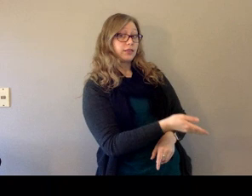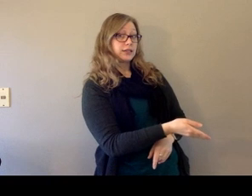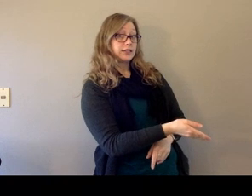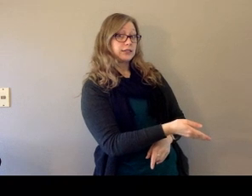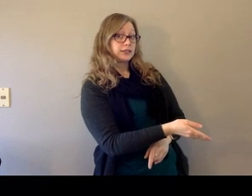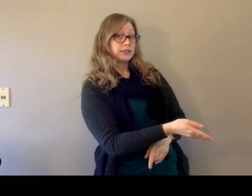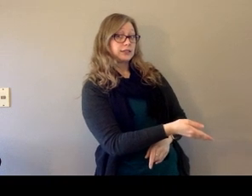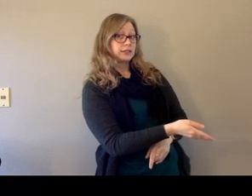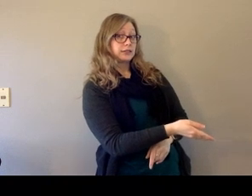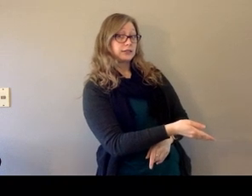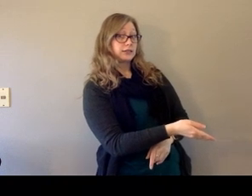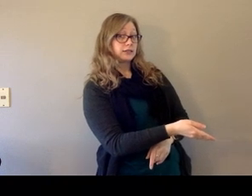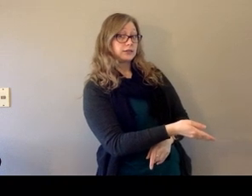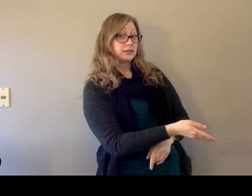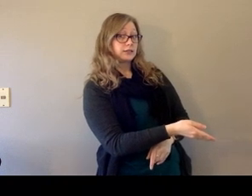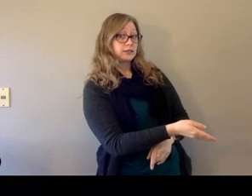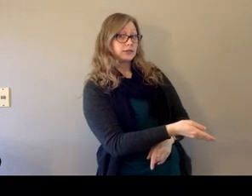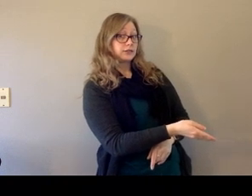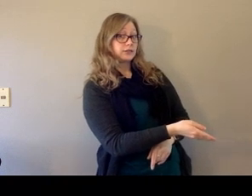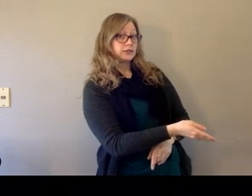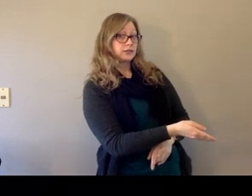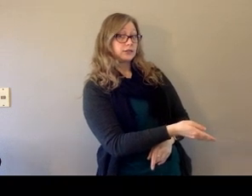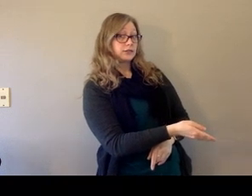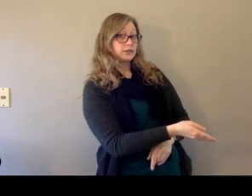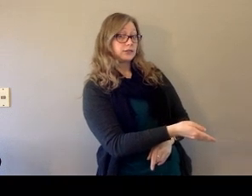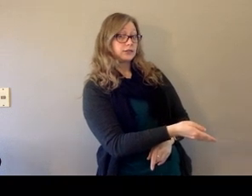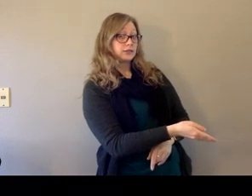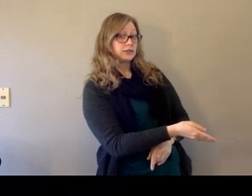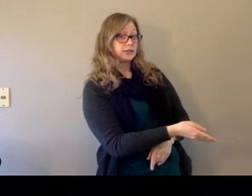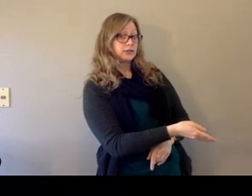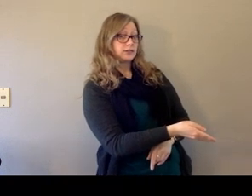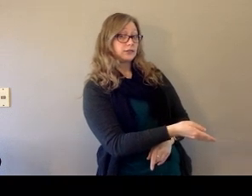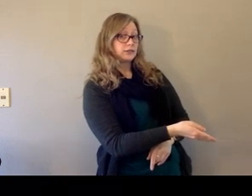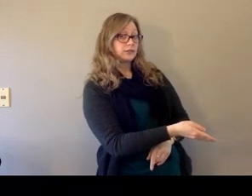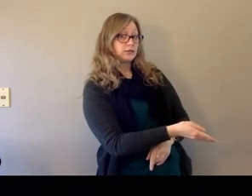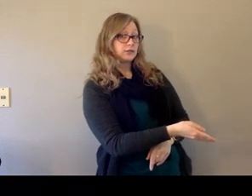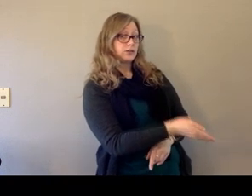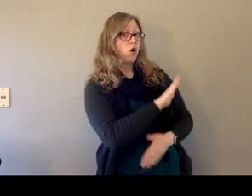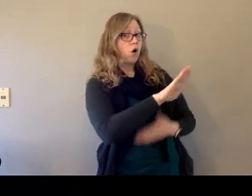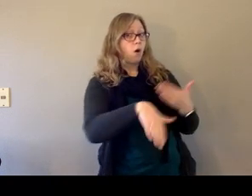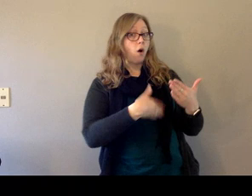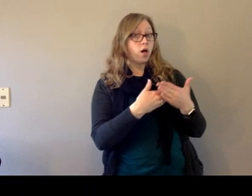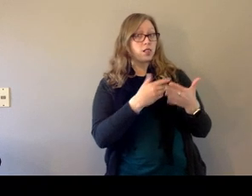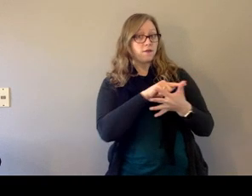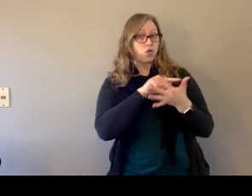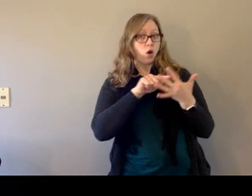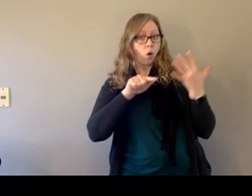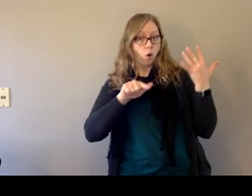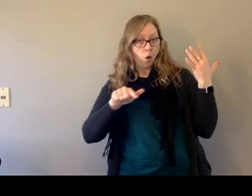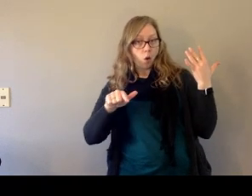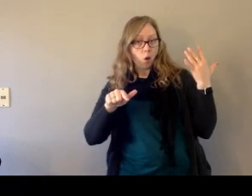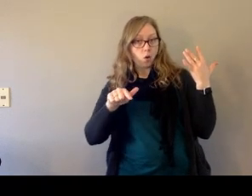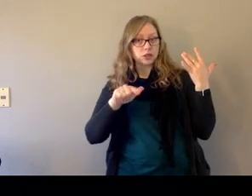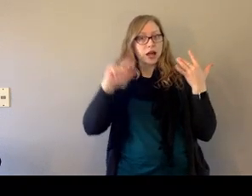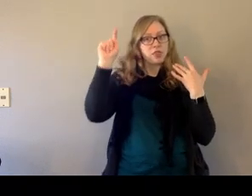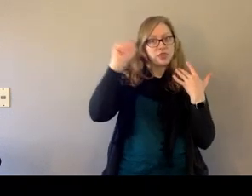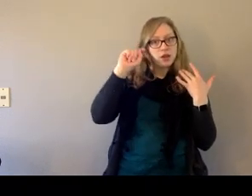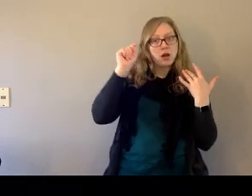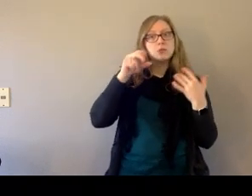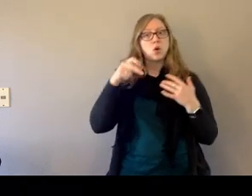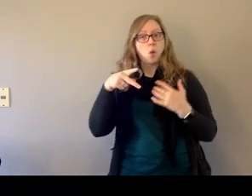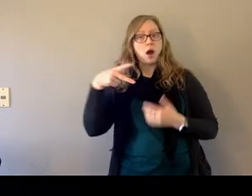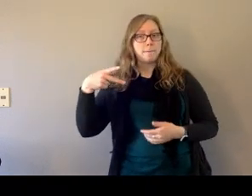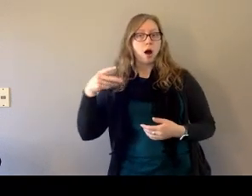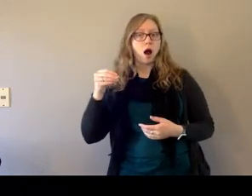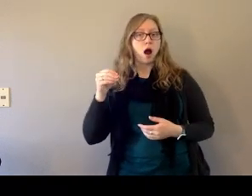side angle, angle side, or hypotenuse leg to start out with the